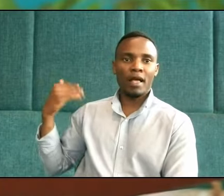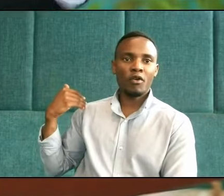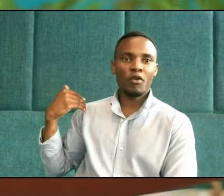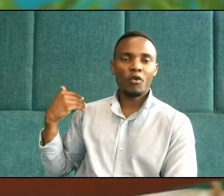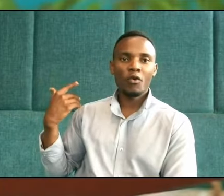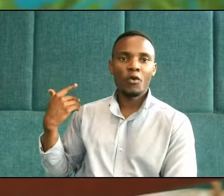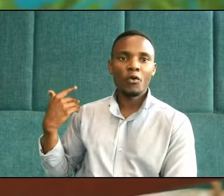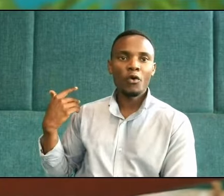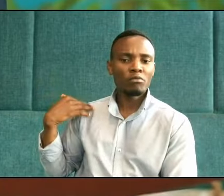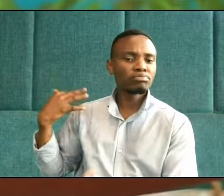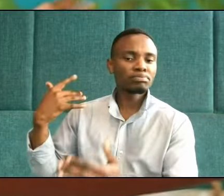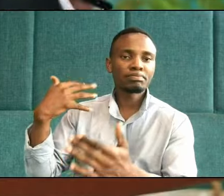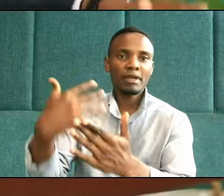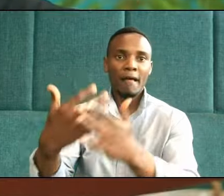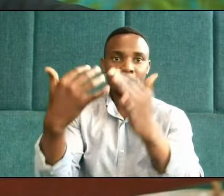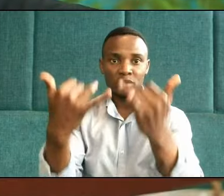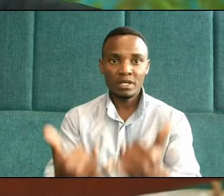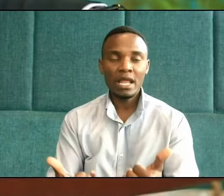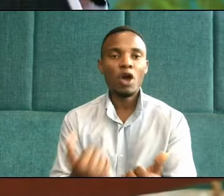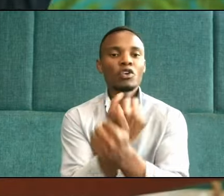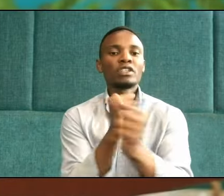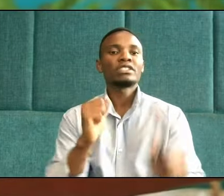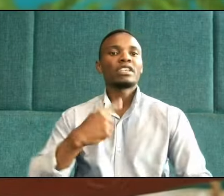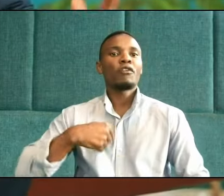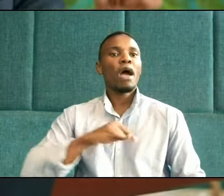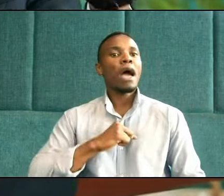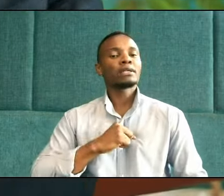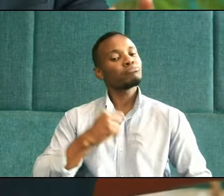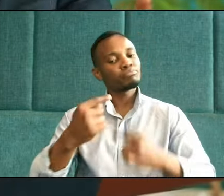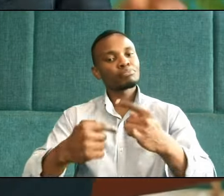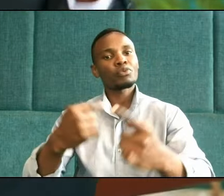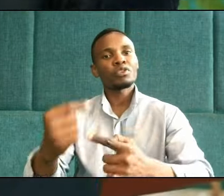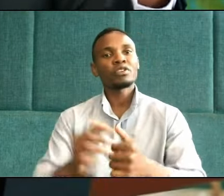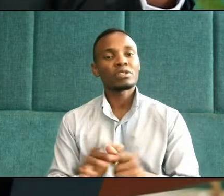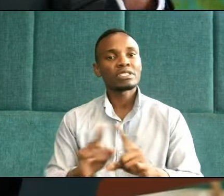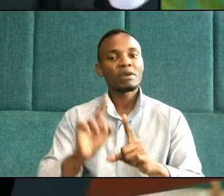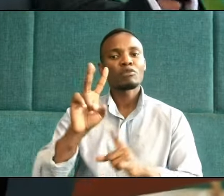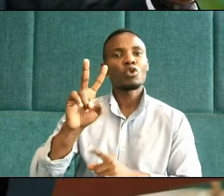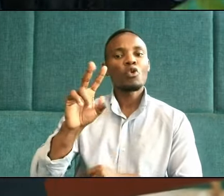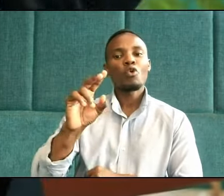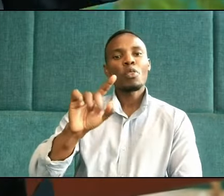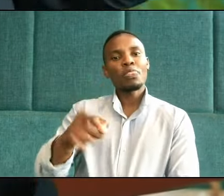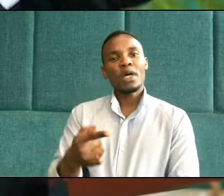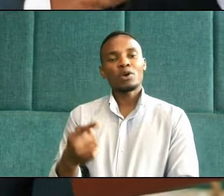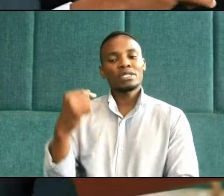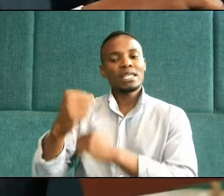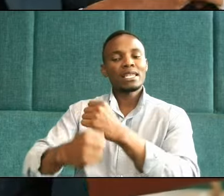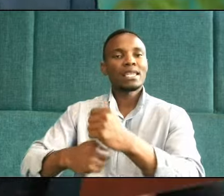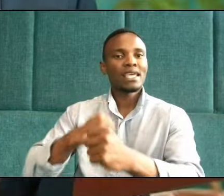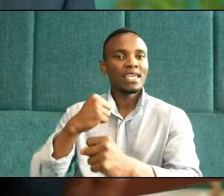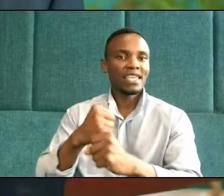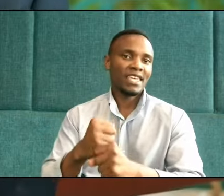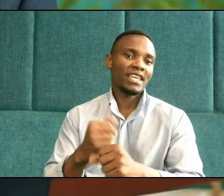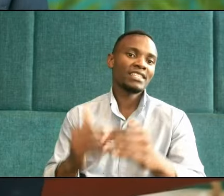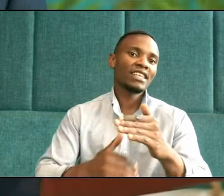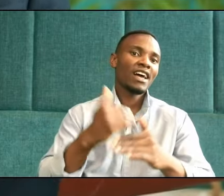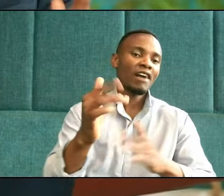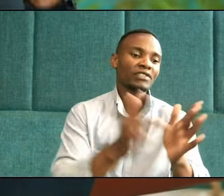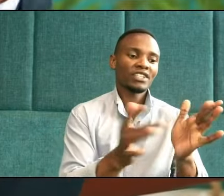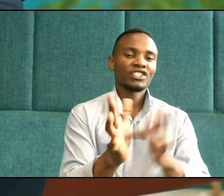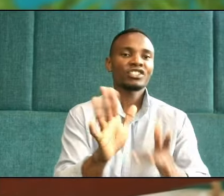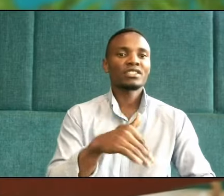comes and finds you and me here over 2,000 years after it was shed on the